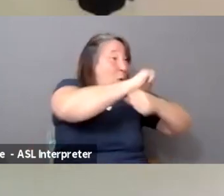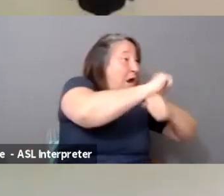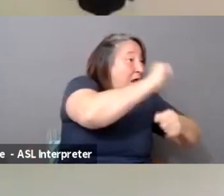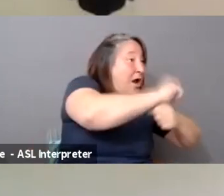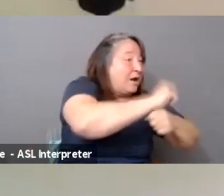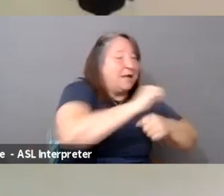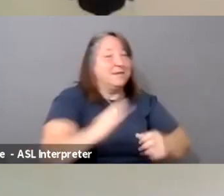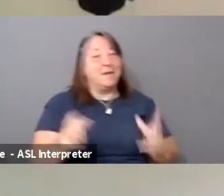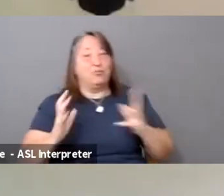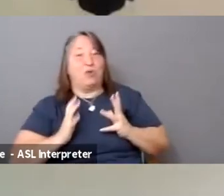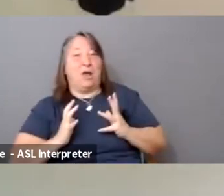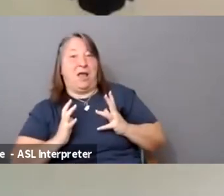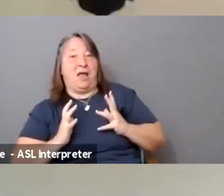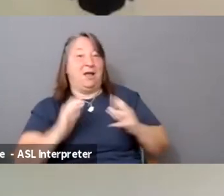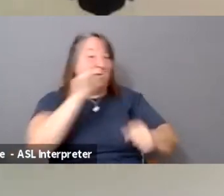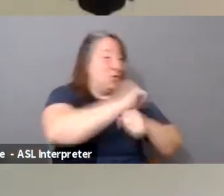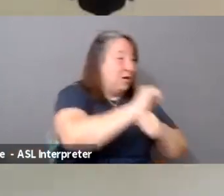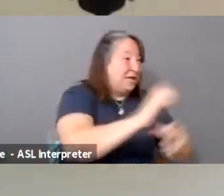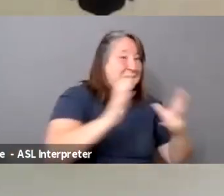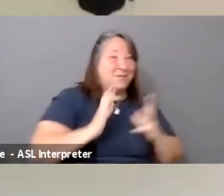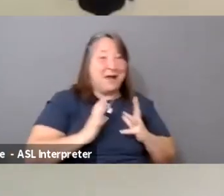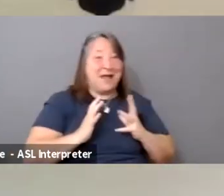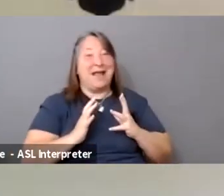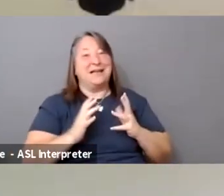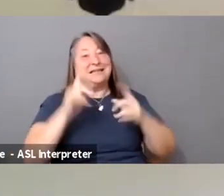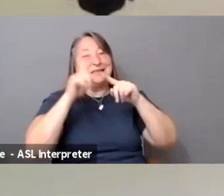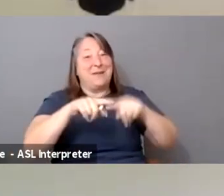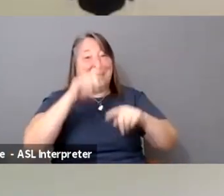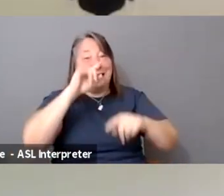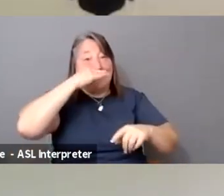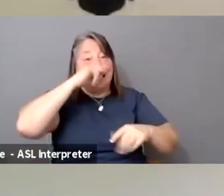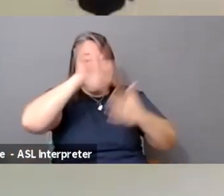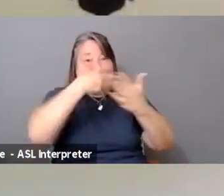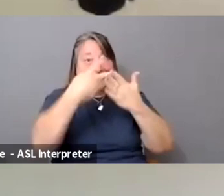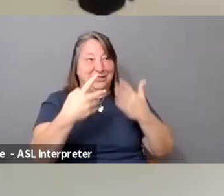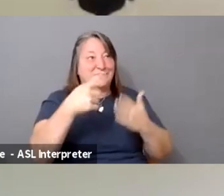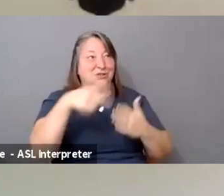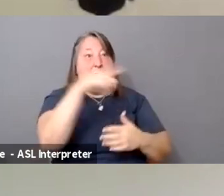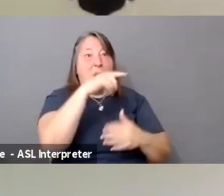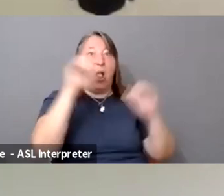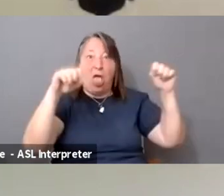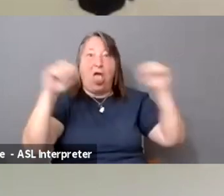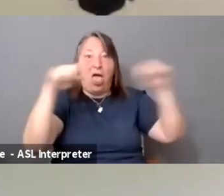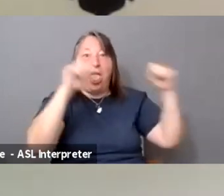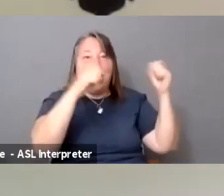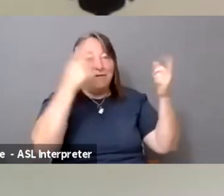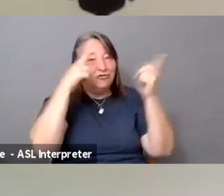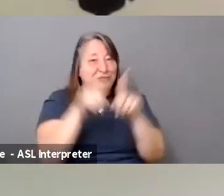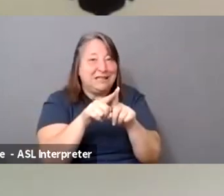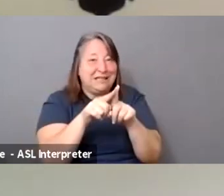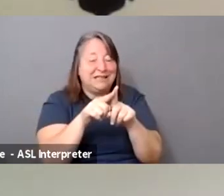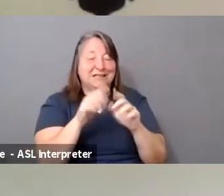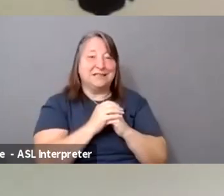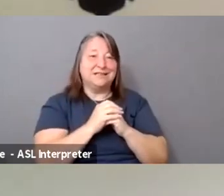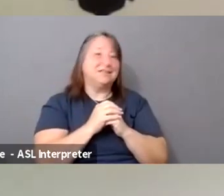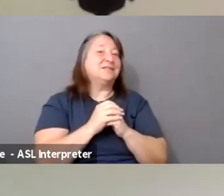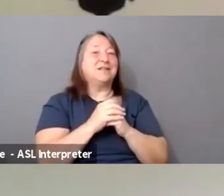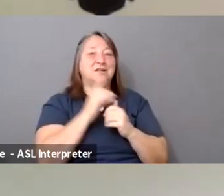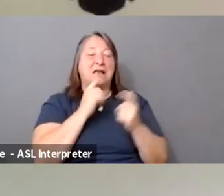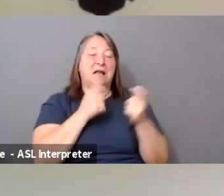what their schedules were. You guys are all nodding. I'm sure you feel the same way. So it is, you know, it's a